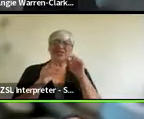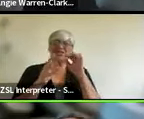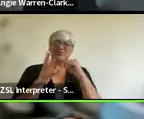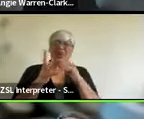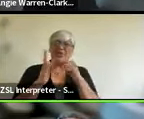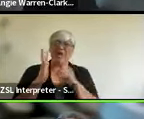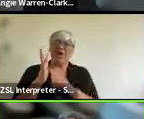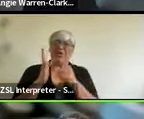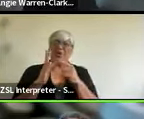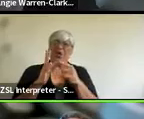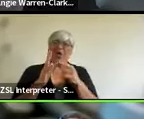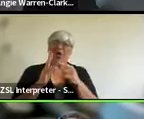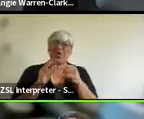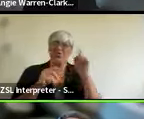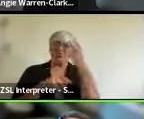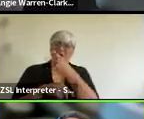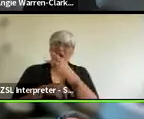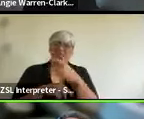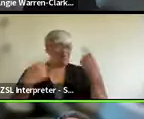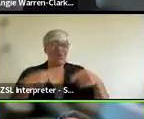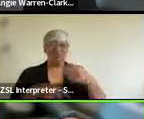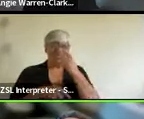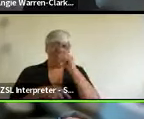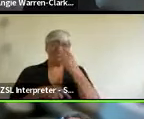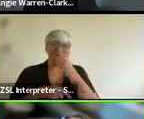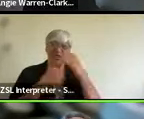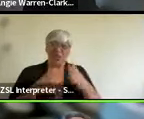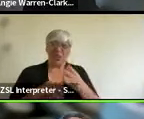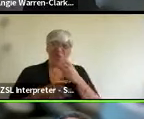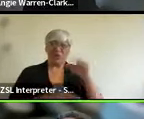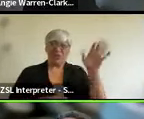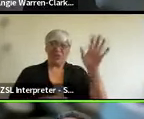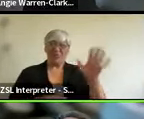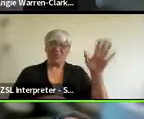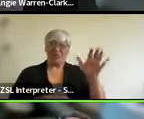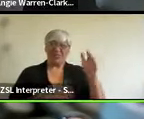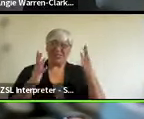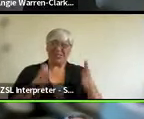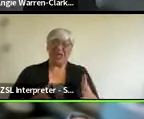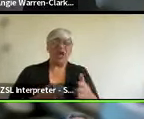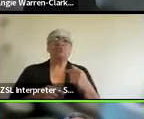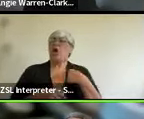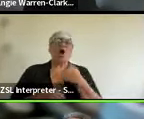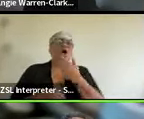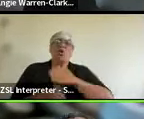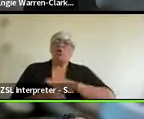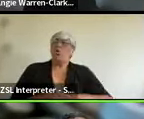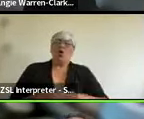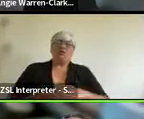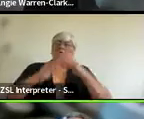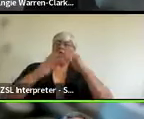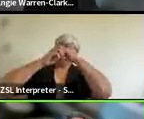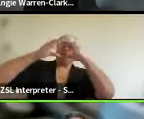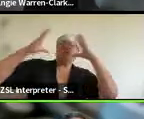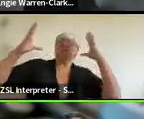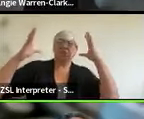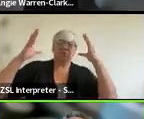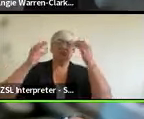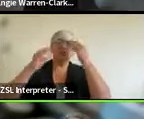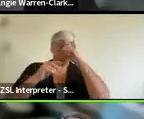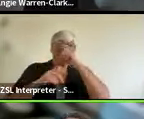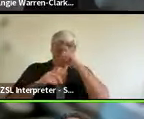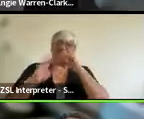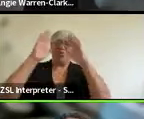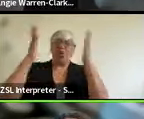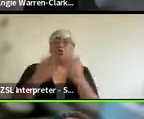that disability just disappears in Disneyland. And I should say, I'm not asking for some sort of utopian fantasy Disneyland. We all know it's fake.